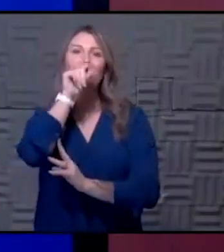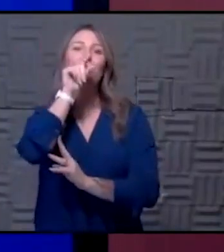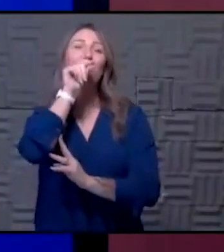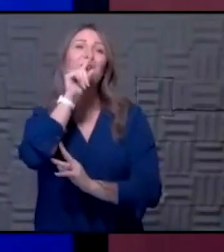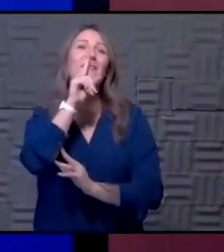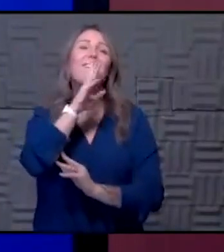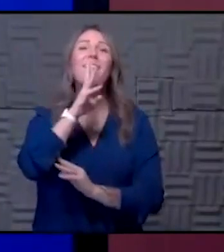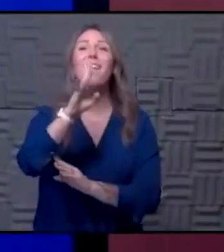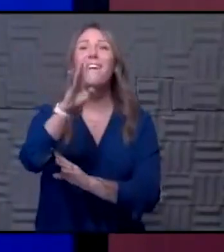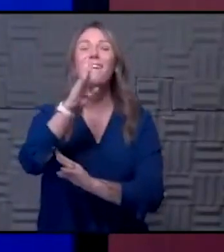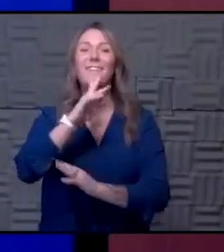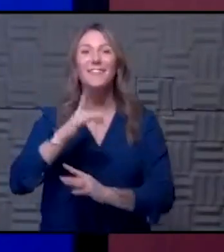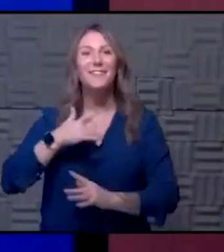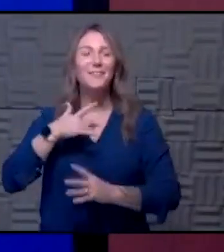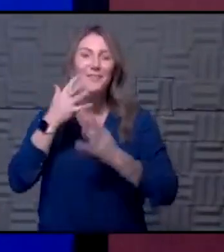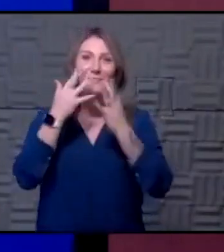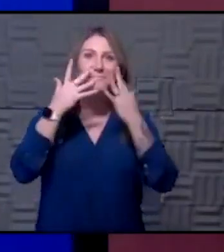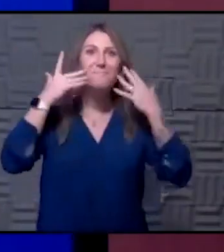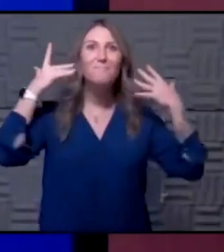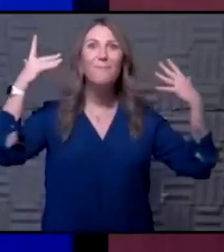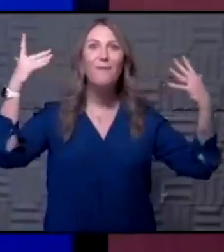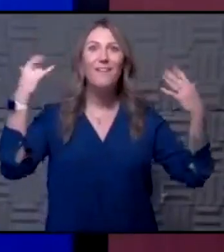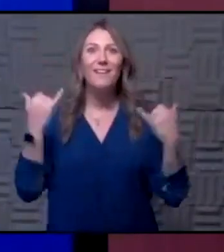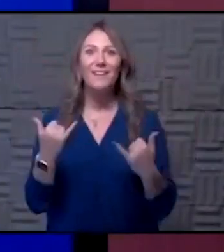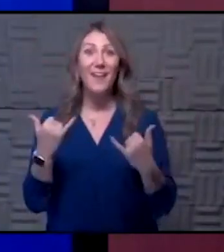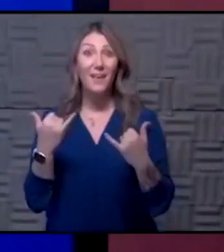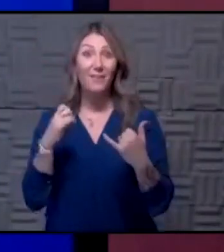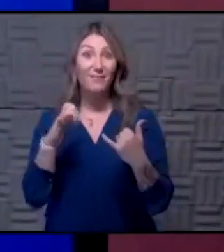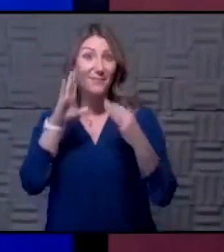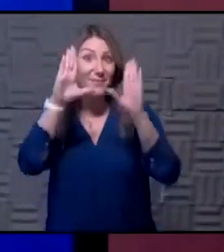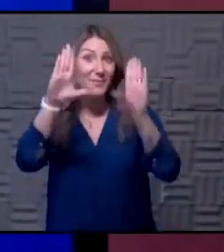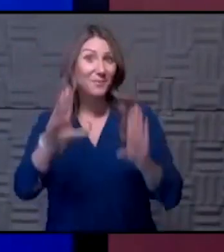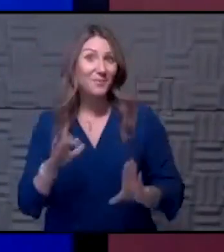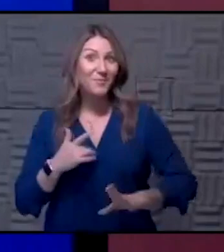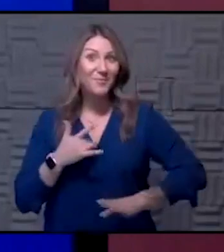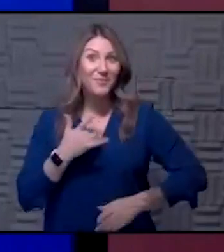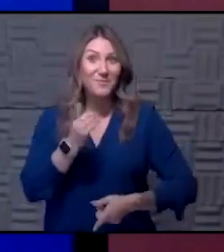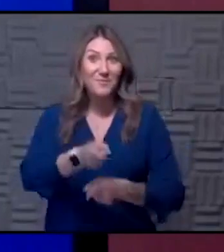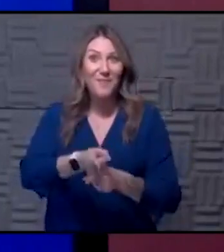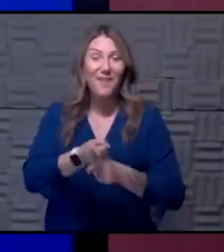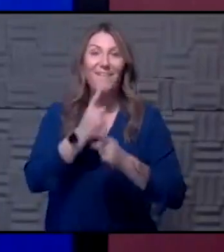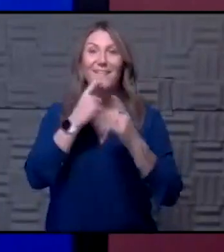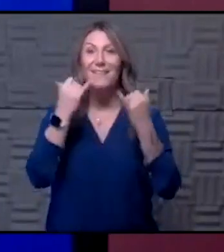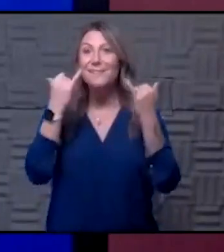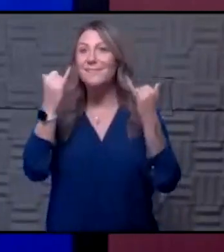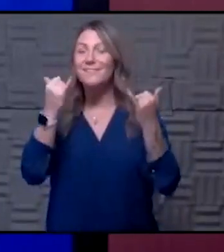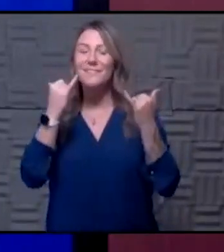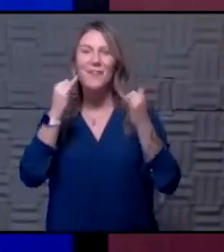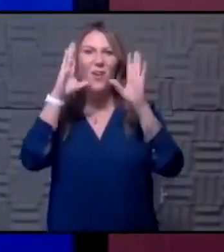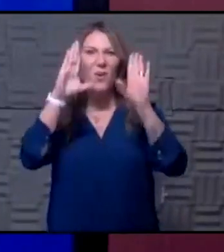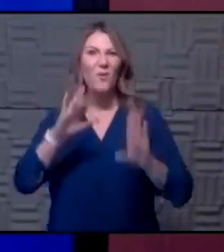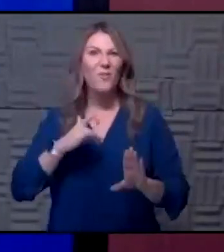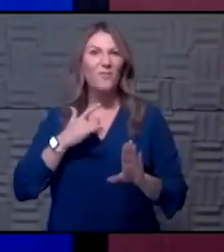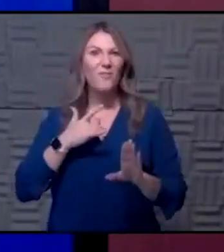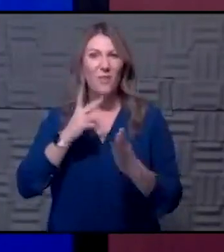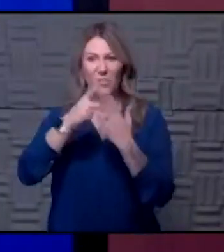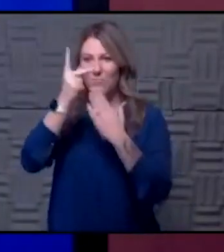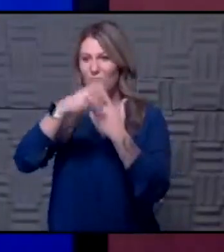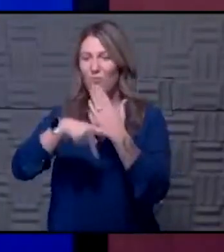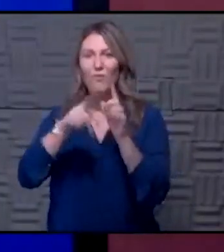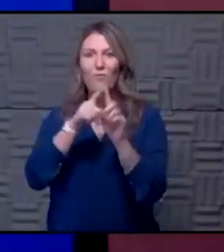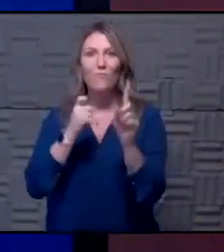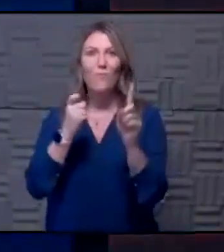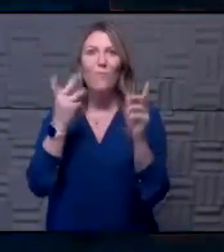I can feel spring in the air. And isn't that a great feeling? And today we have a great feeling on our program because we have the CMOs